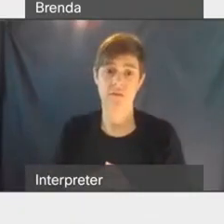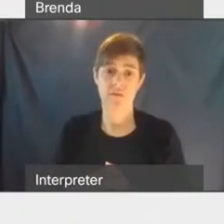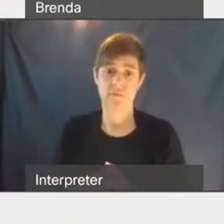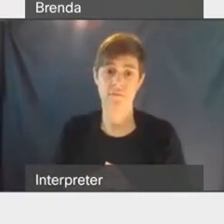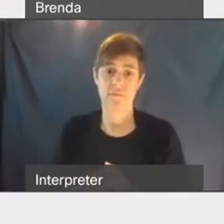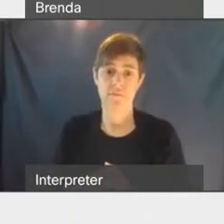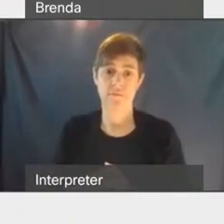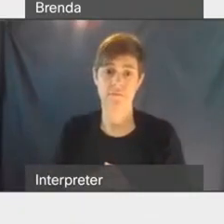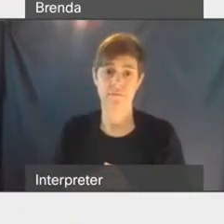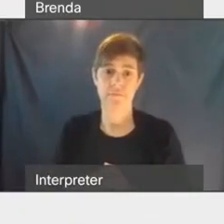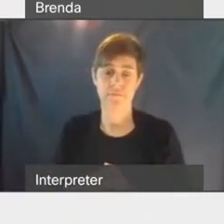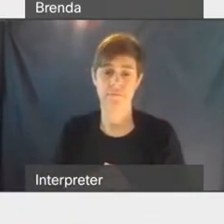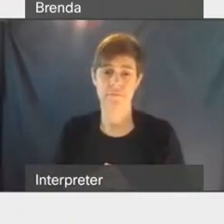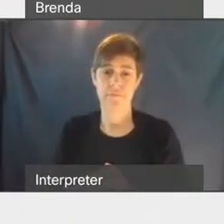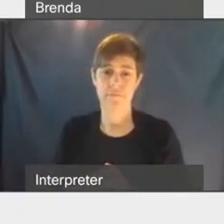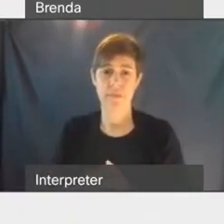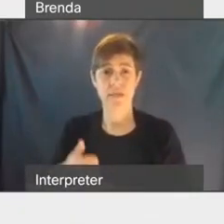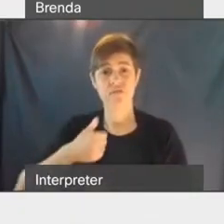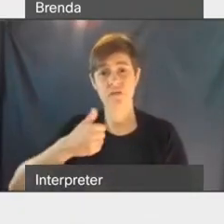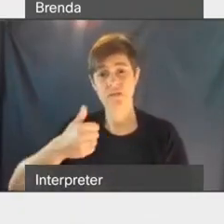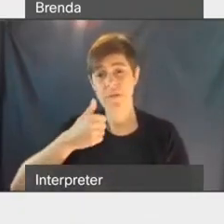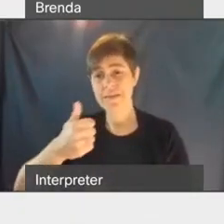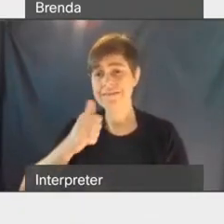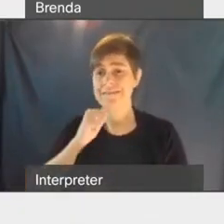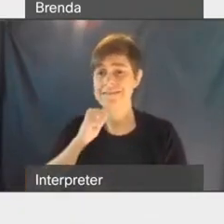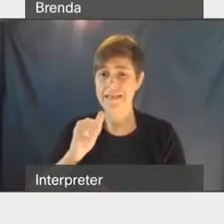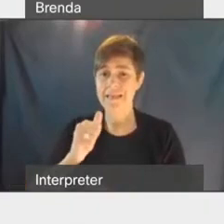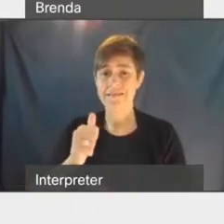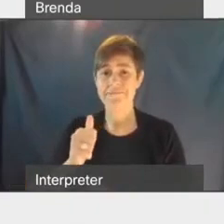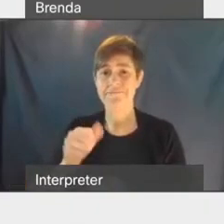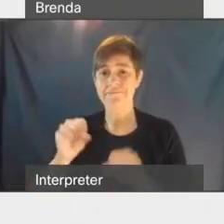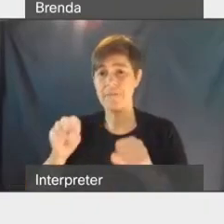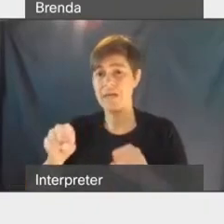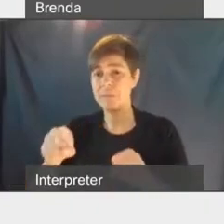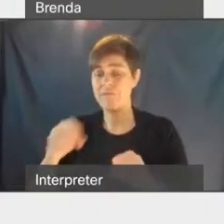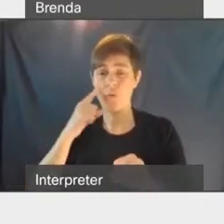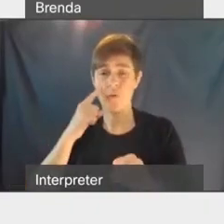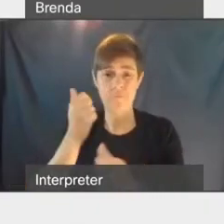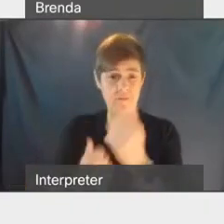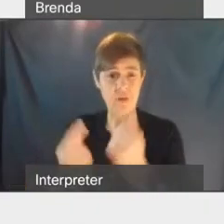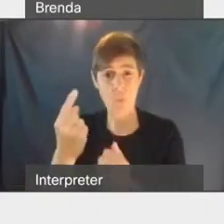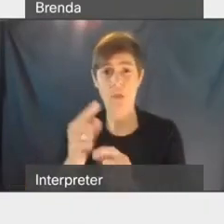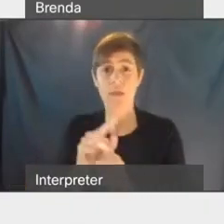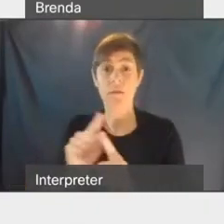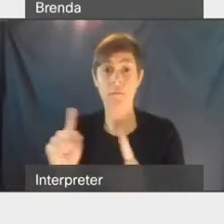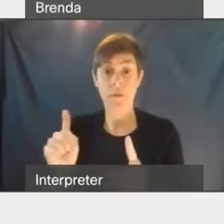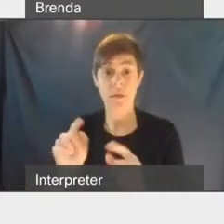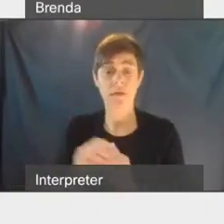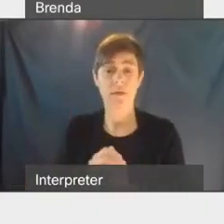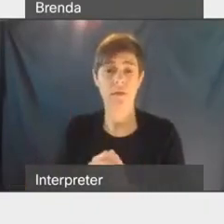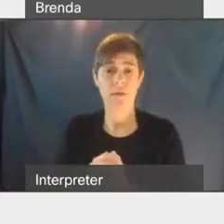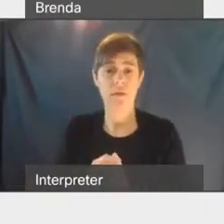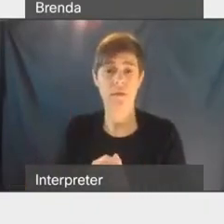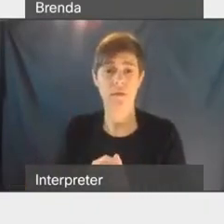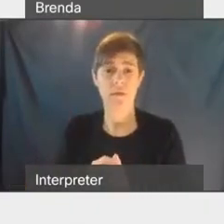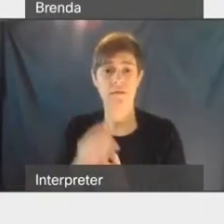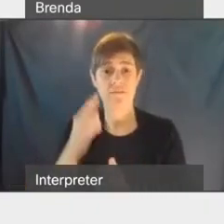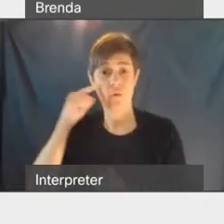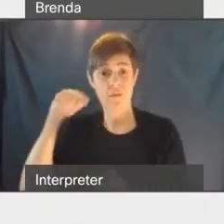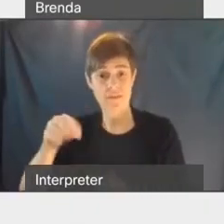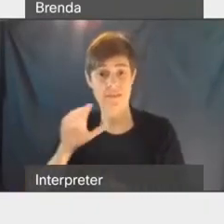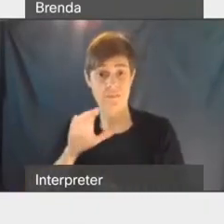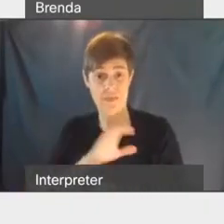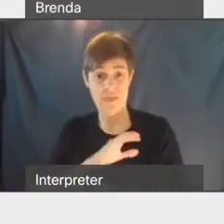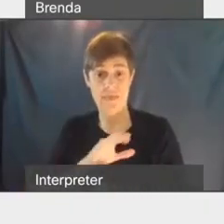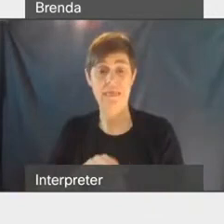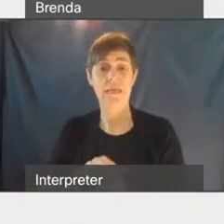transportation. When you get to certain, it is not possible to do every side of that. See, the intentions of this committee are to